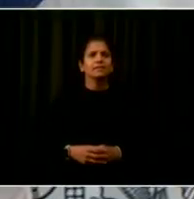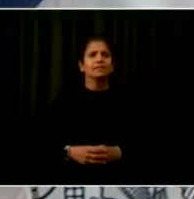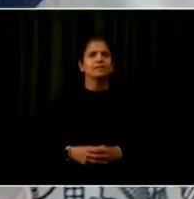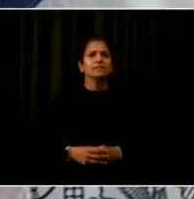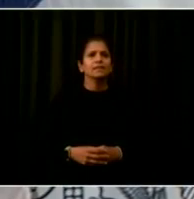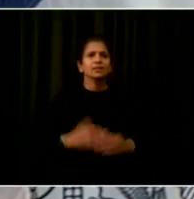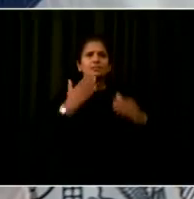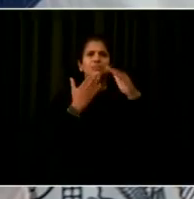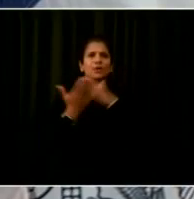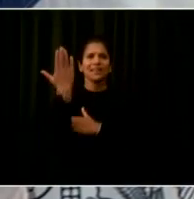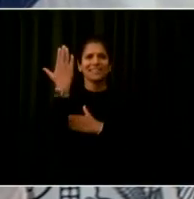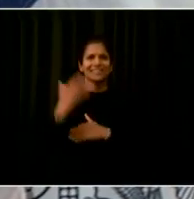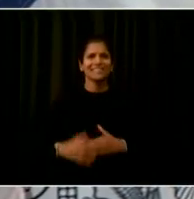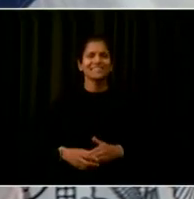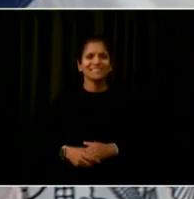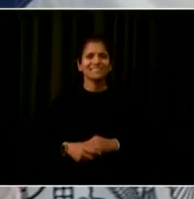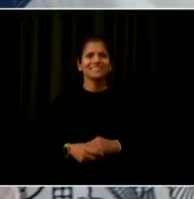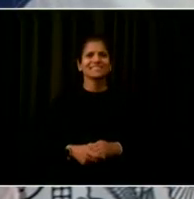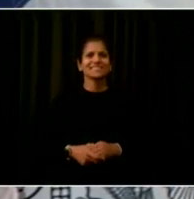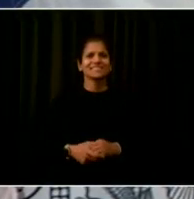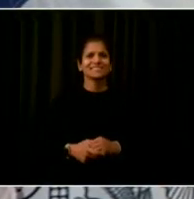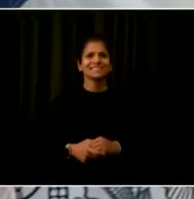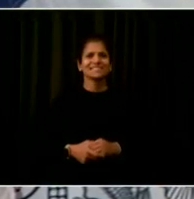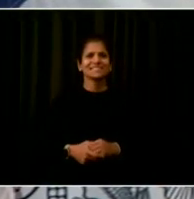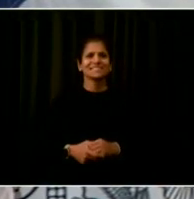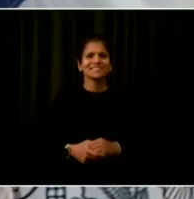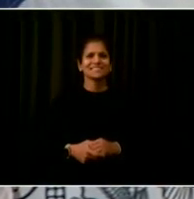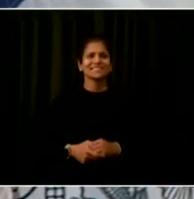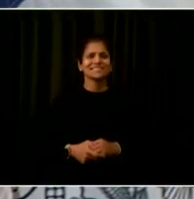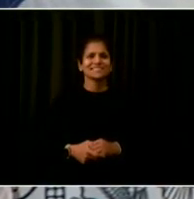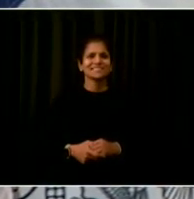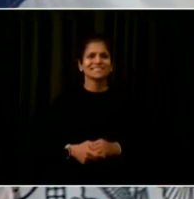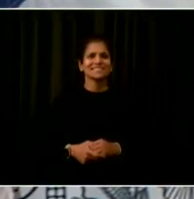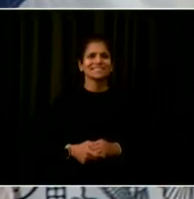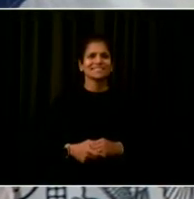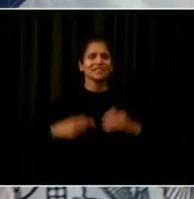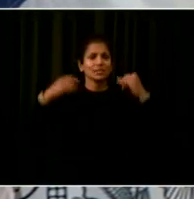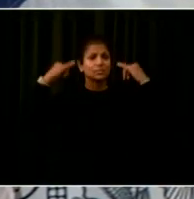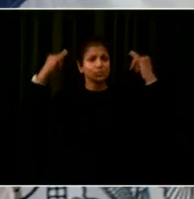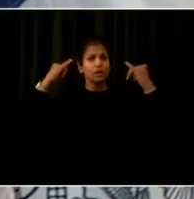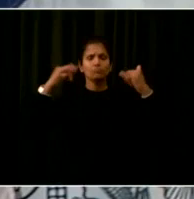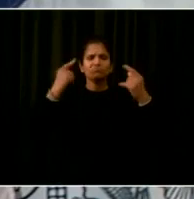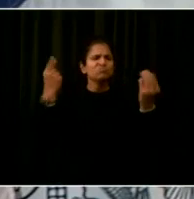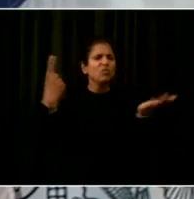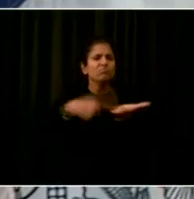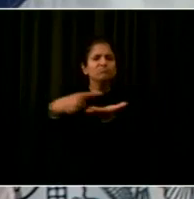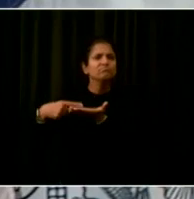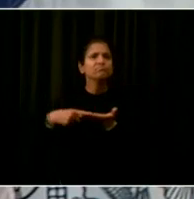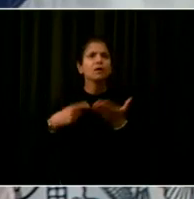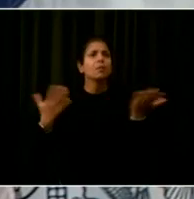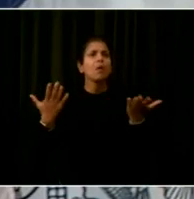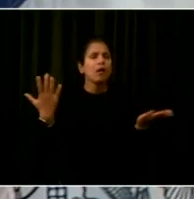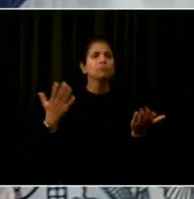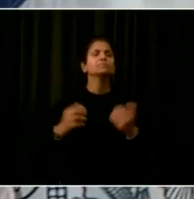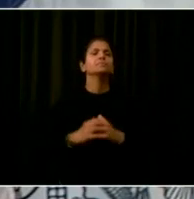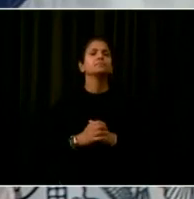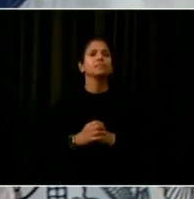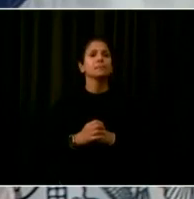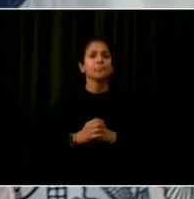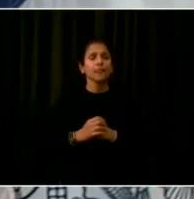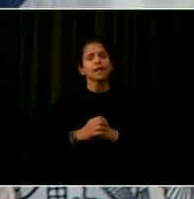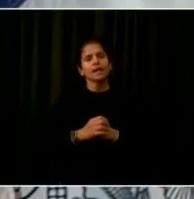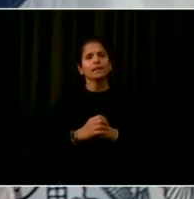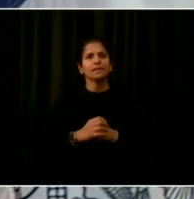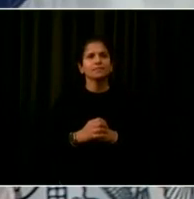everybody. We're going to talk today, later on, about some of the challenges that this city is facing as